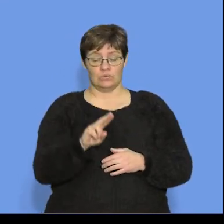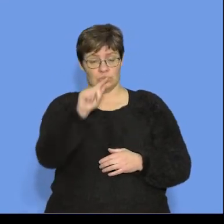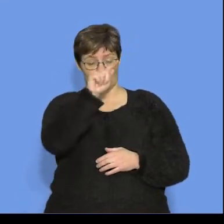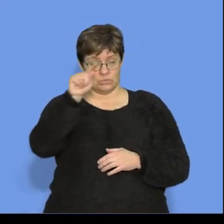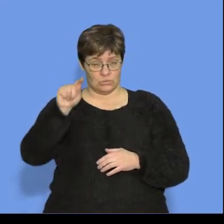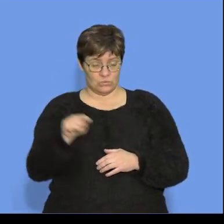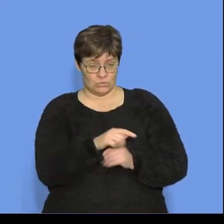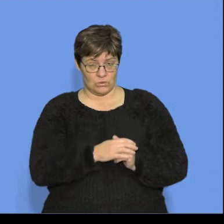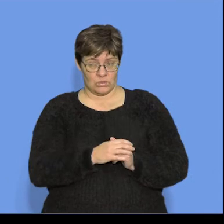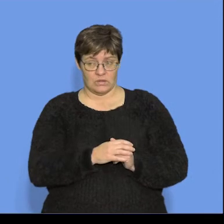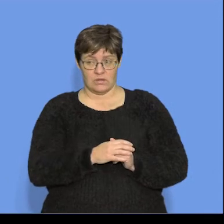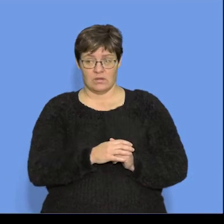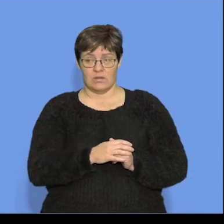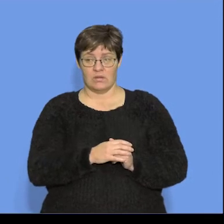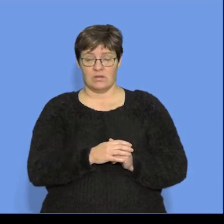square brackets